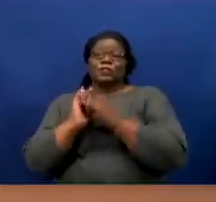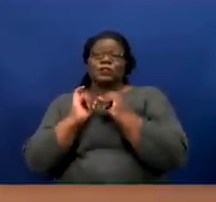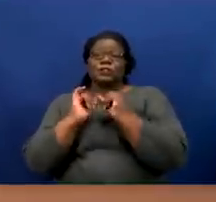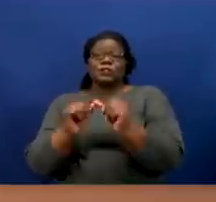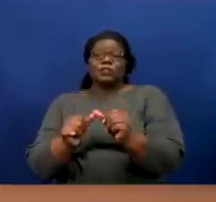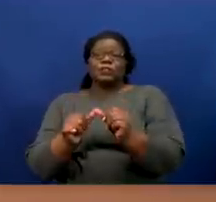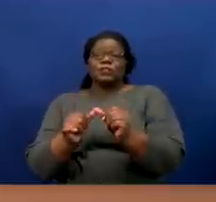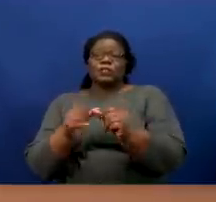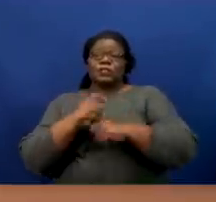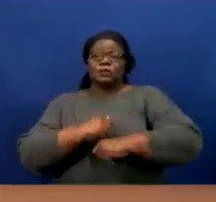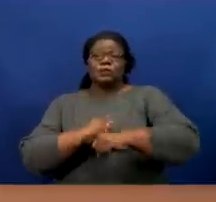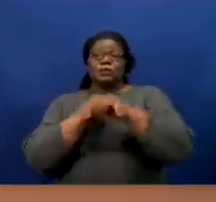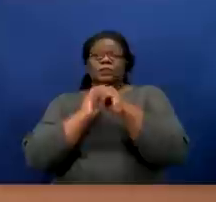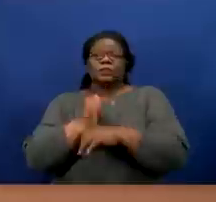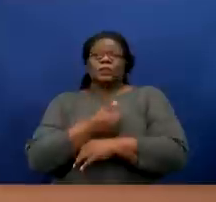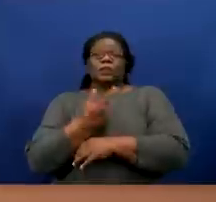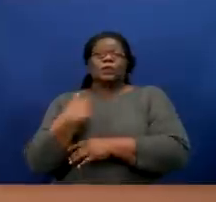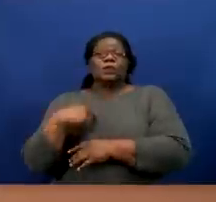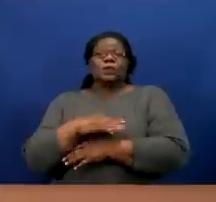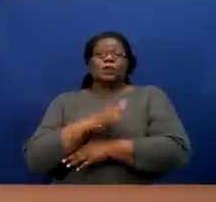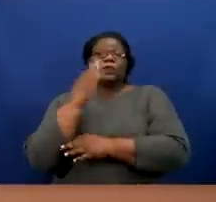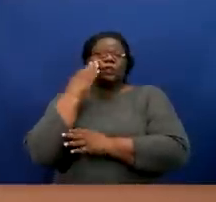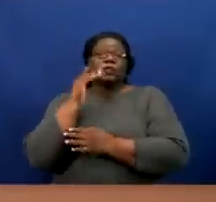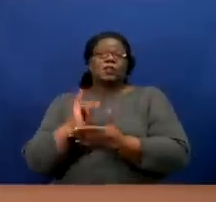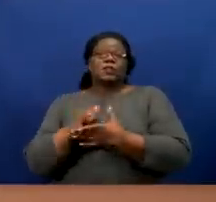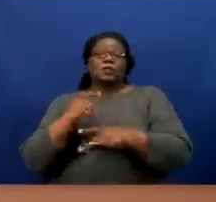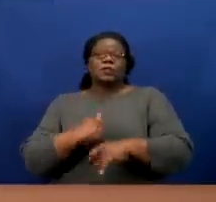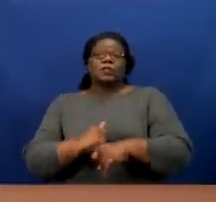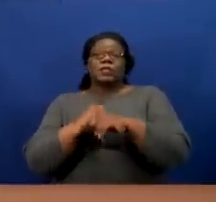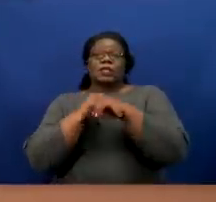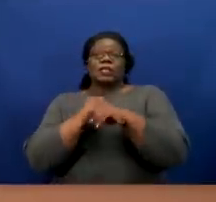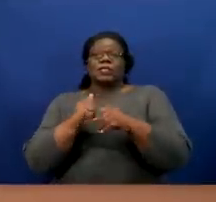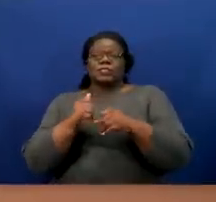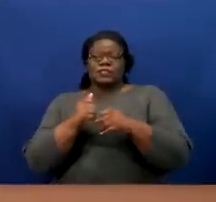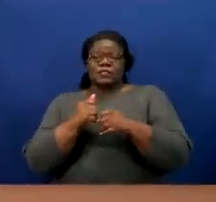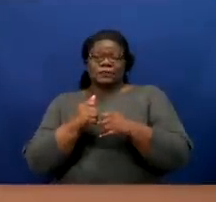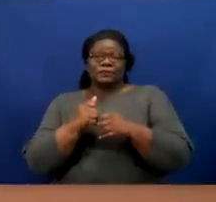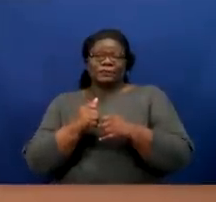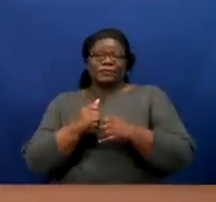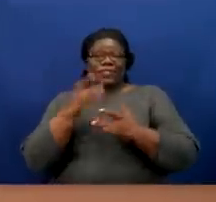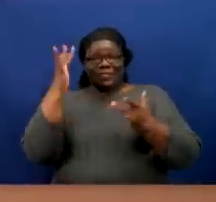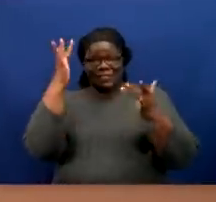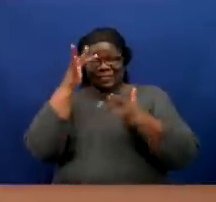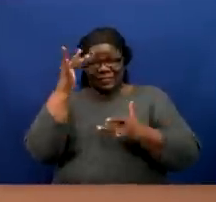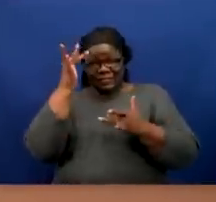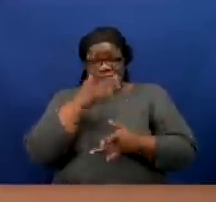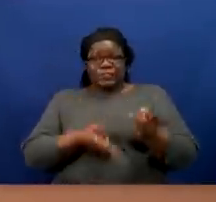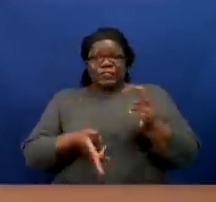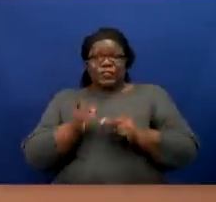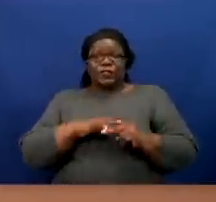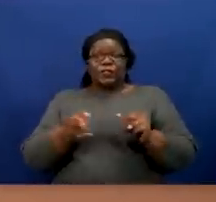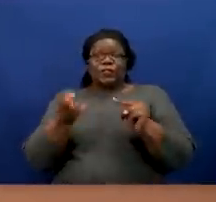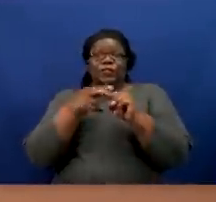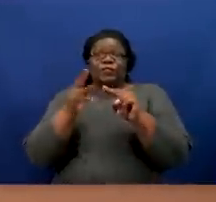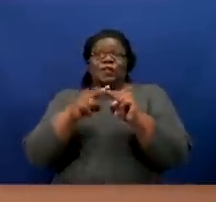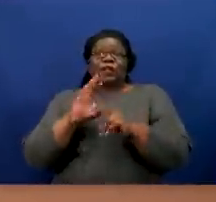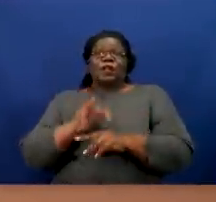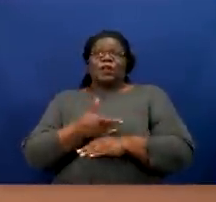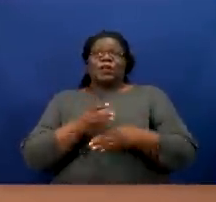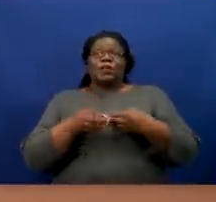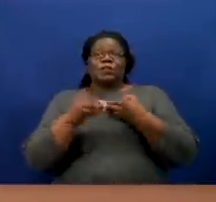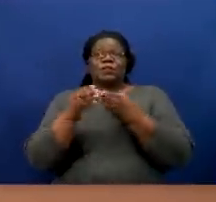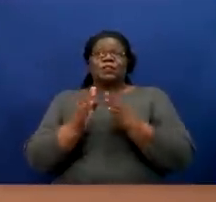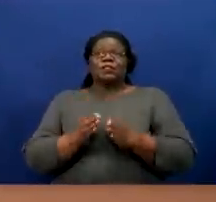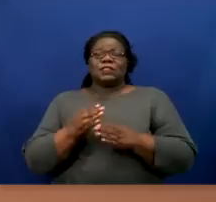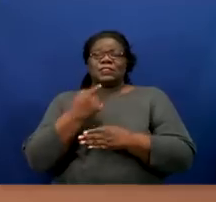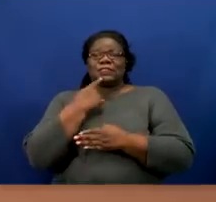protect us. God, we know that you're protecting us because as the numbers are rising in other places, our civic leaders have said that the numbers